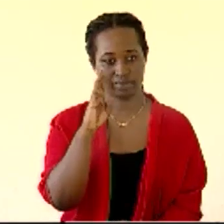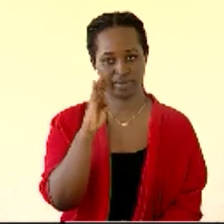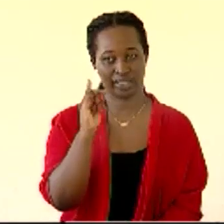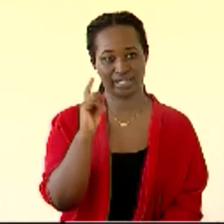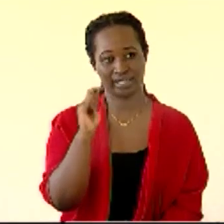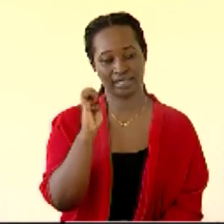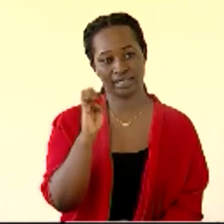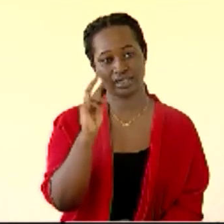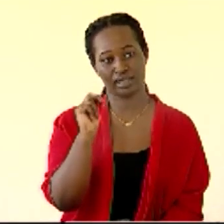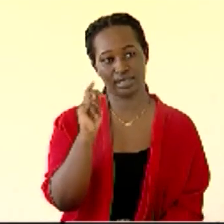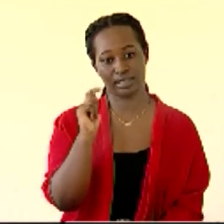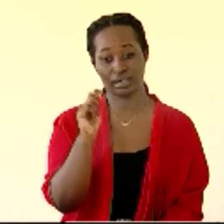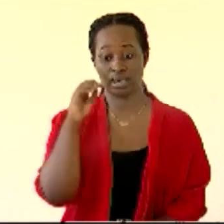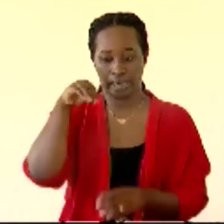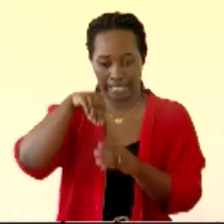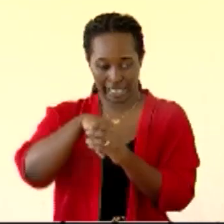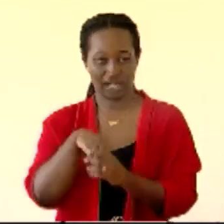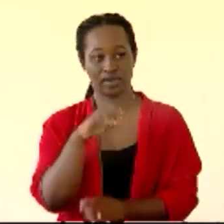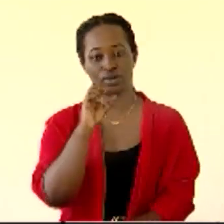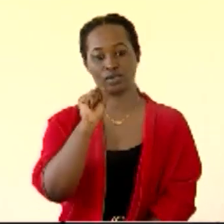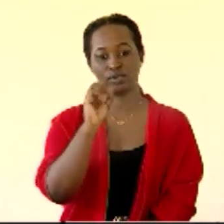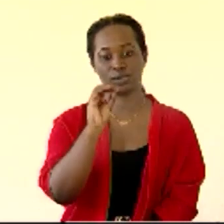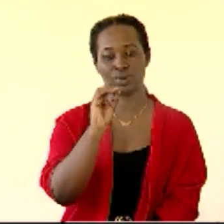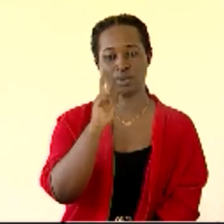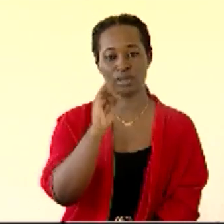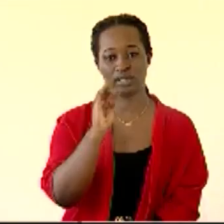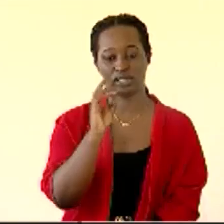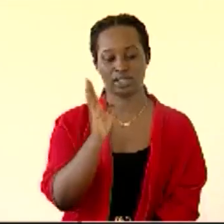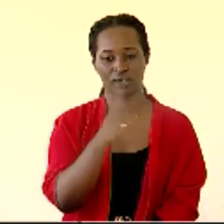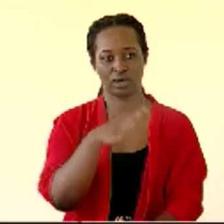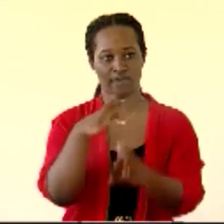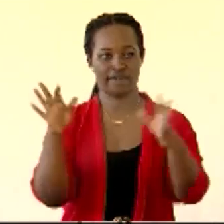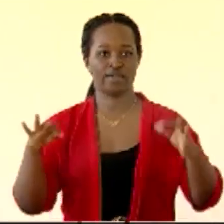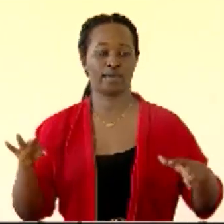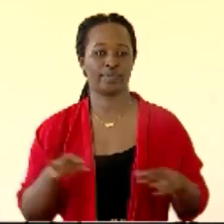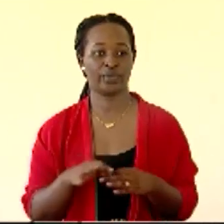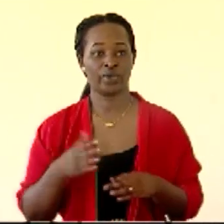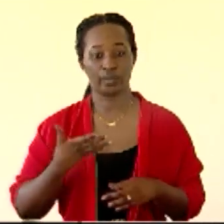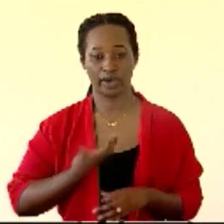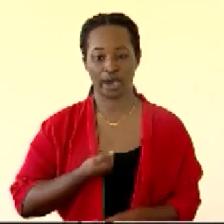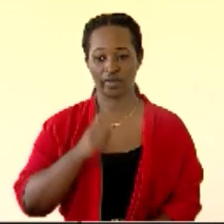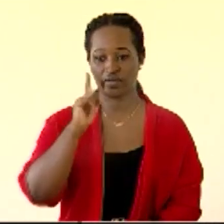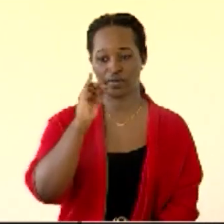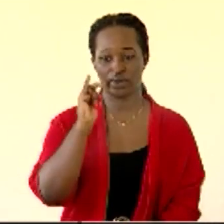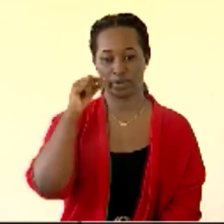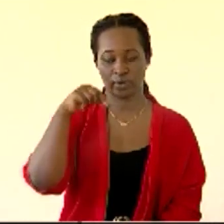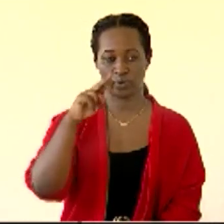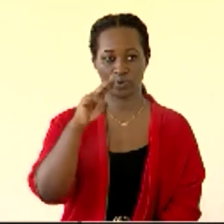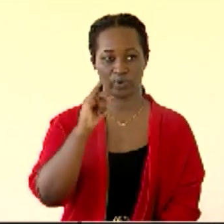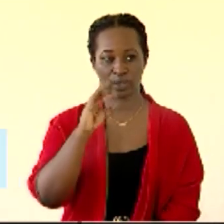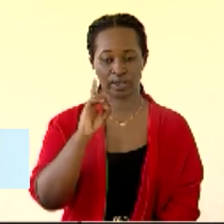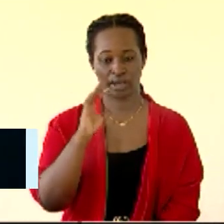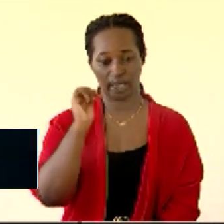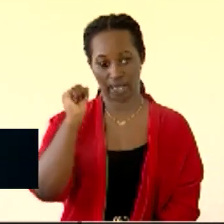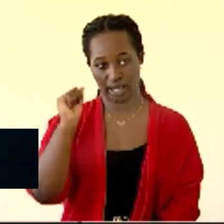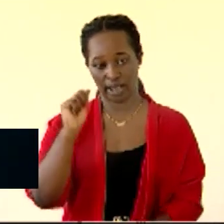the compounds. We have that compound, that liquid A, which was converted into these two,